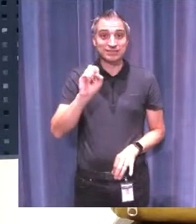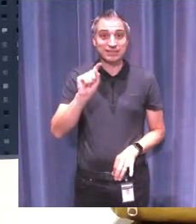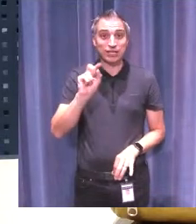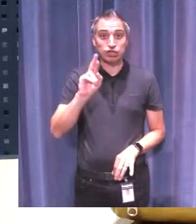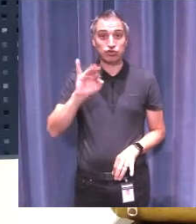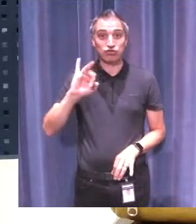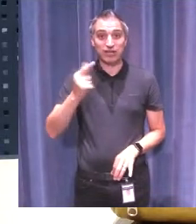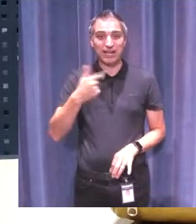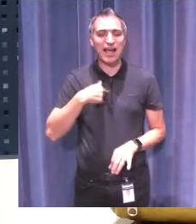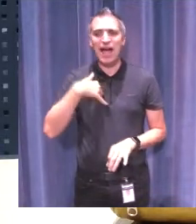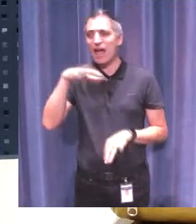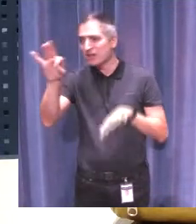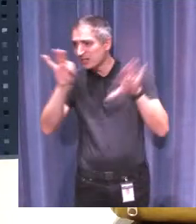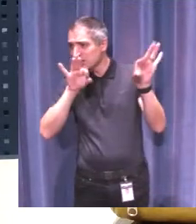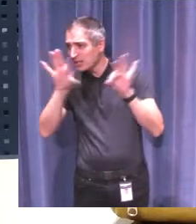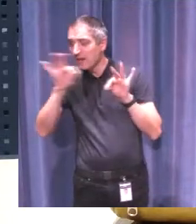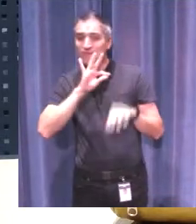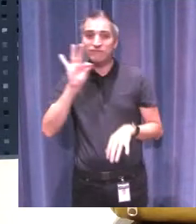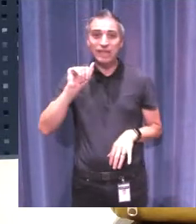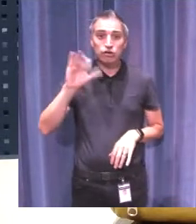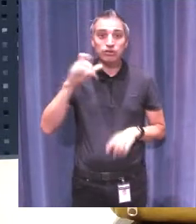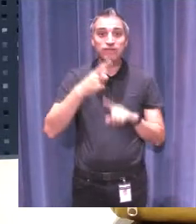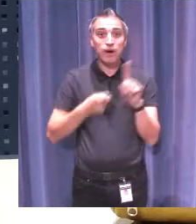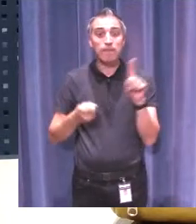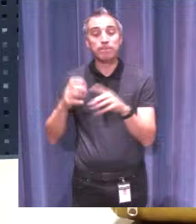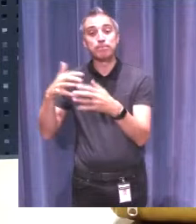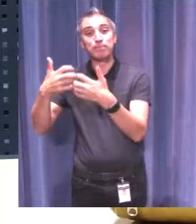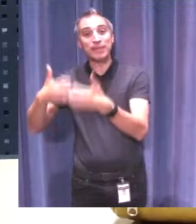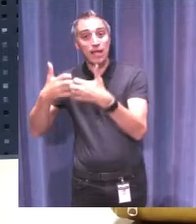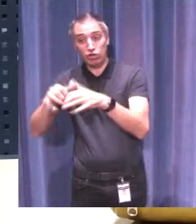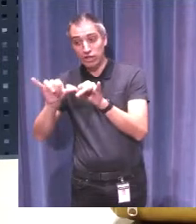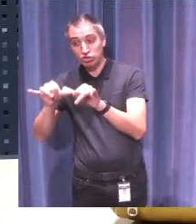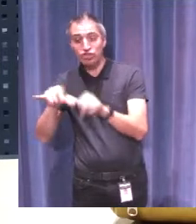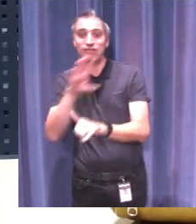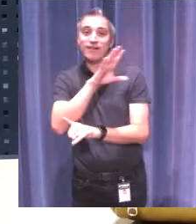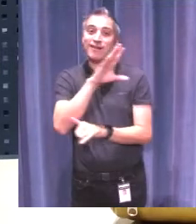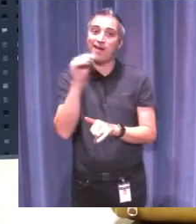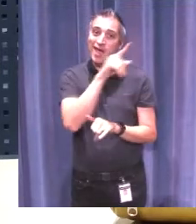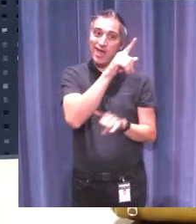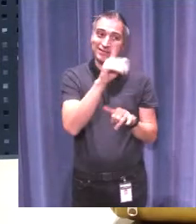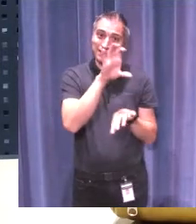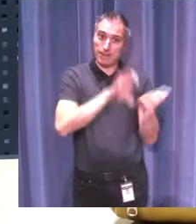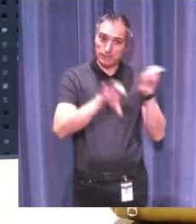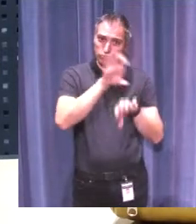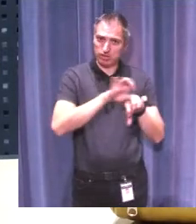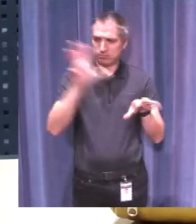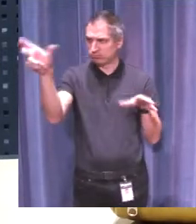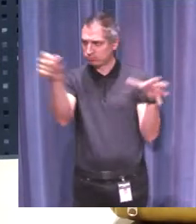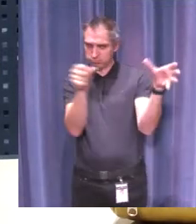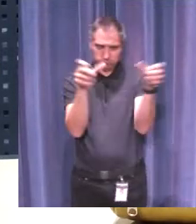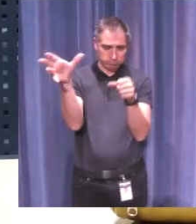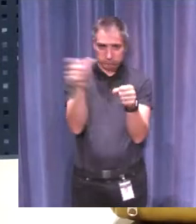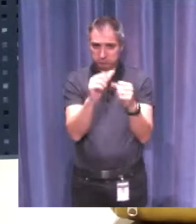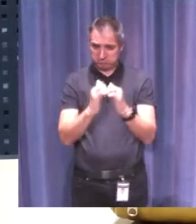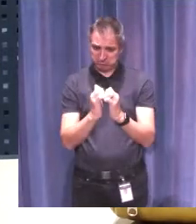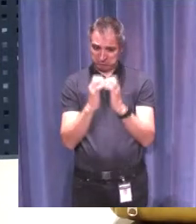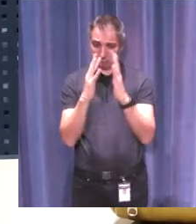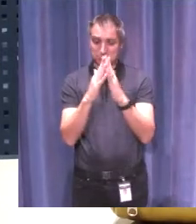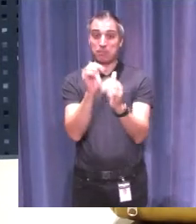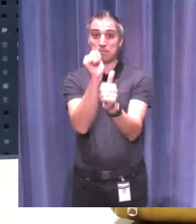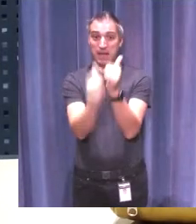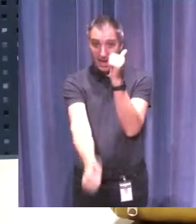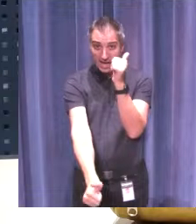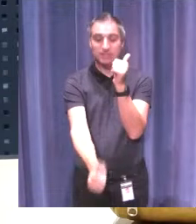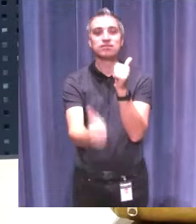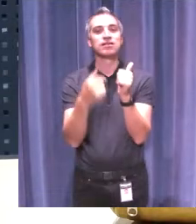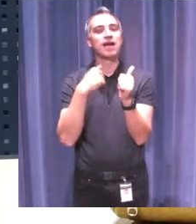faculty from both mechanical engineering and chemistry to work together to piece that together and got it through. I did that